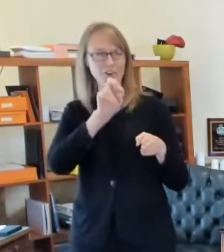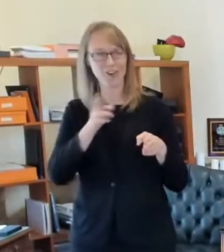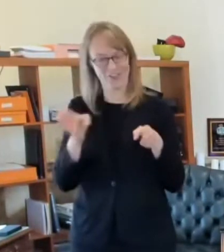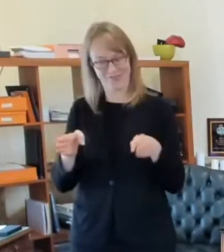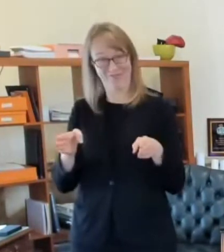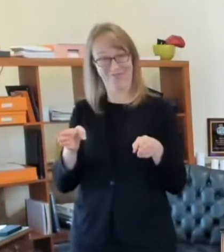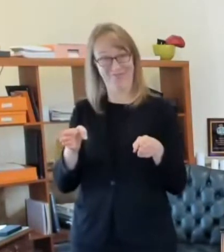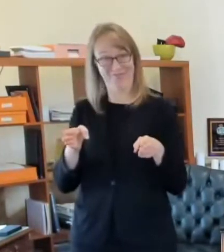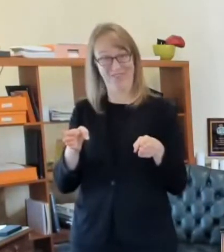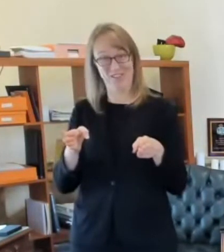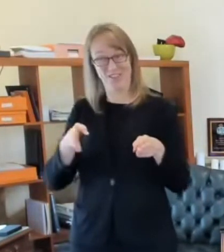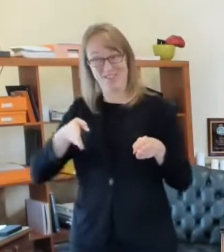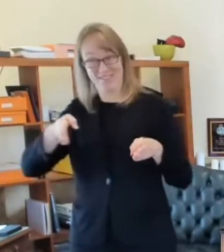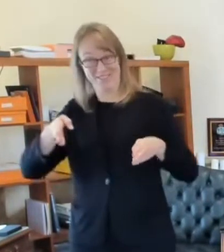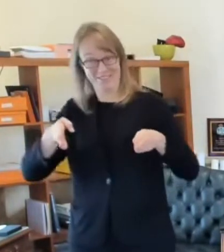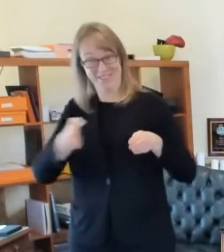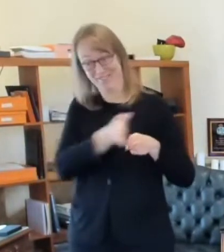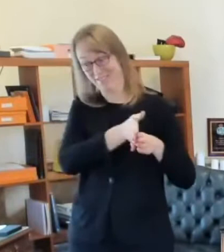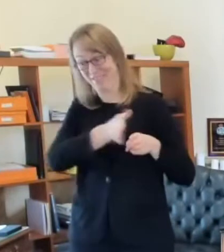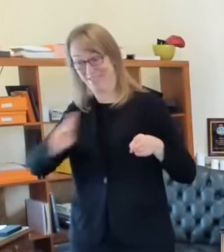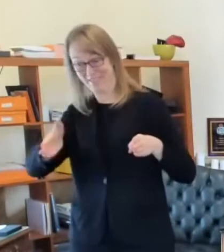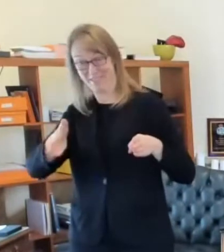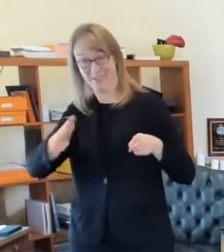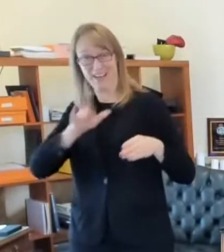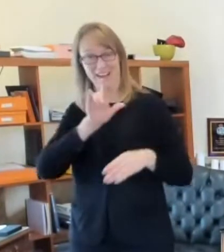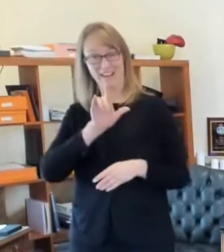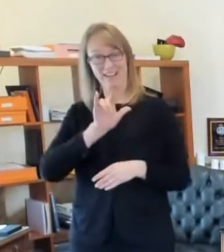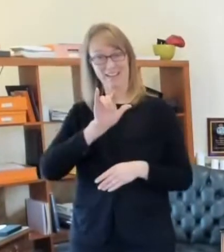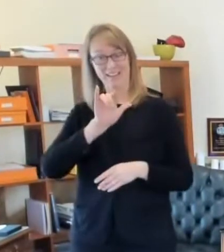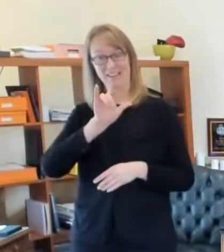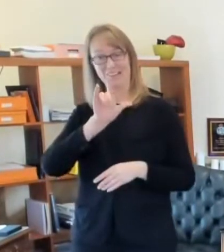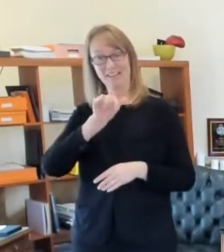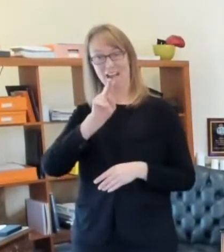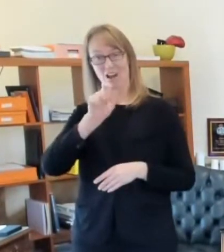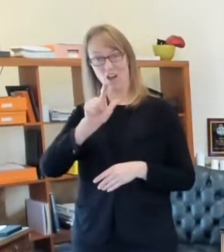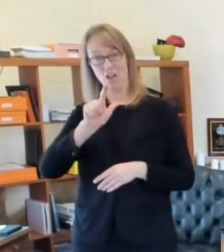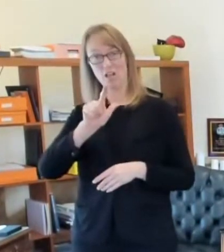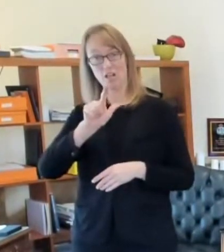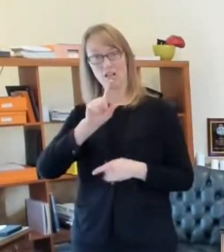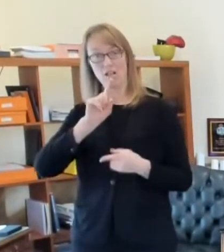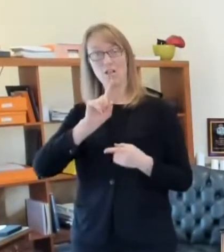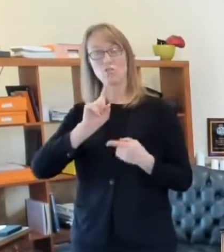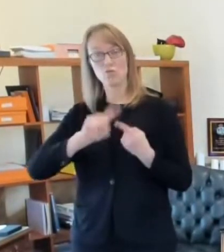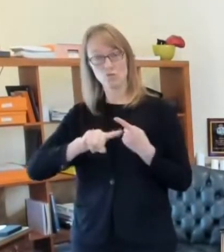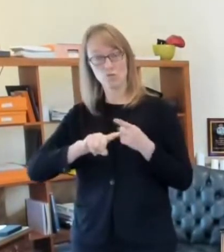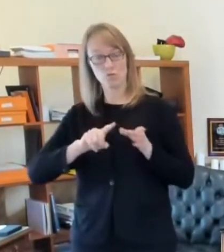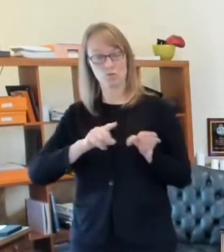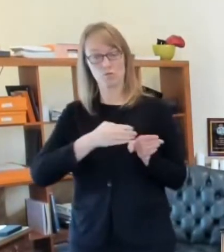then Lindell to Delmar. So it's a very dense neighborhood.